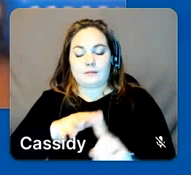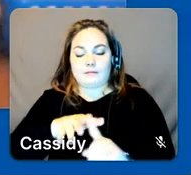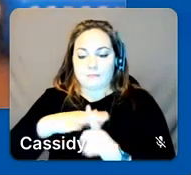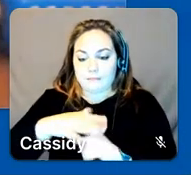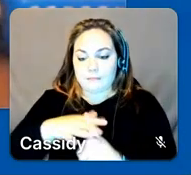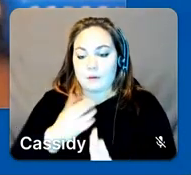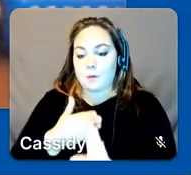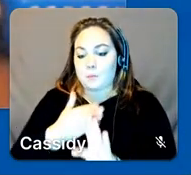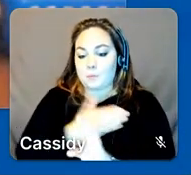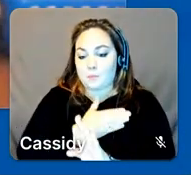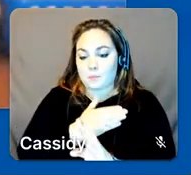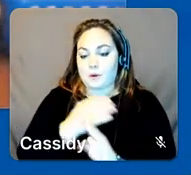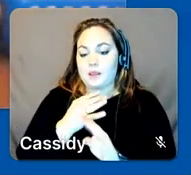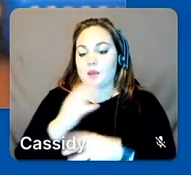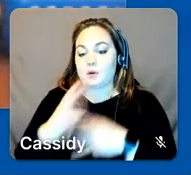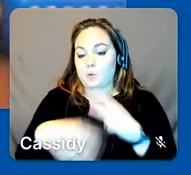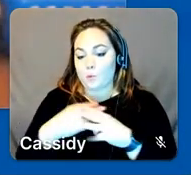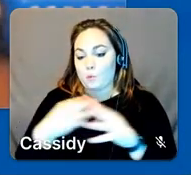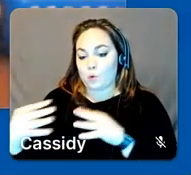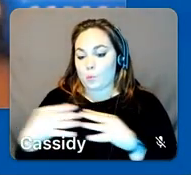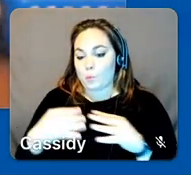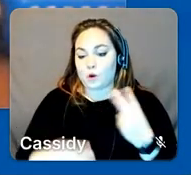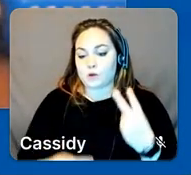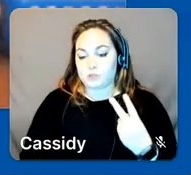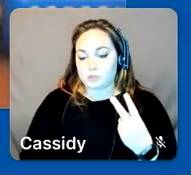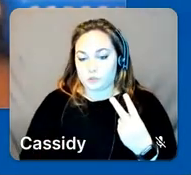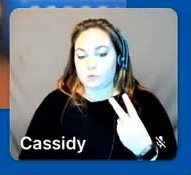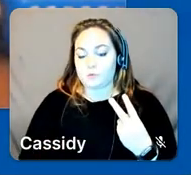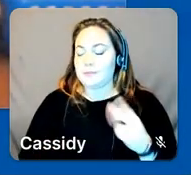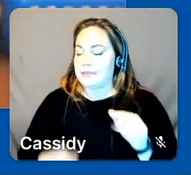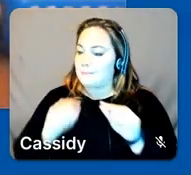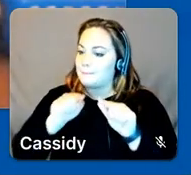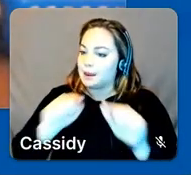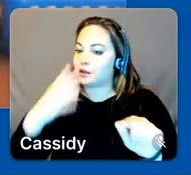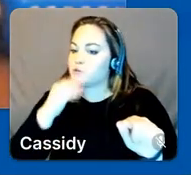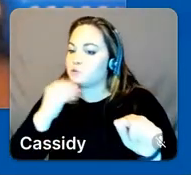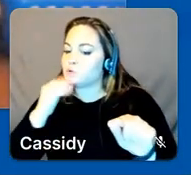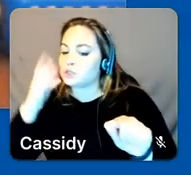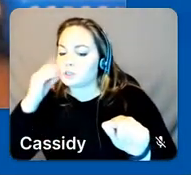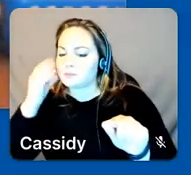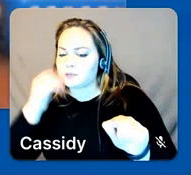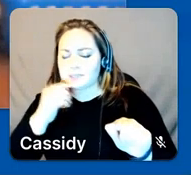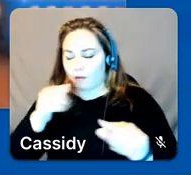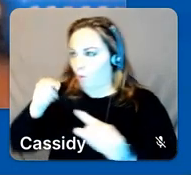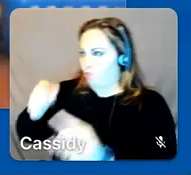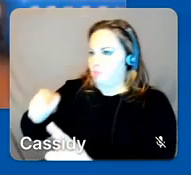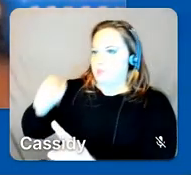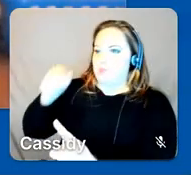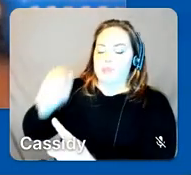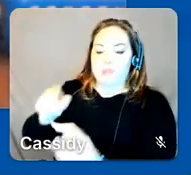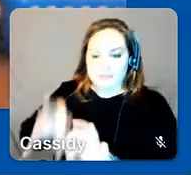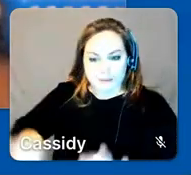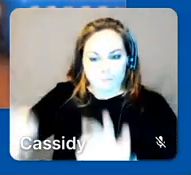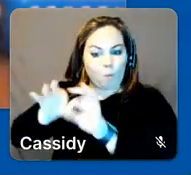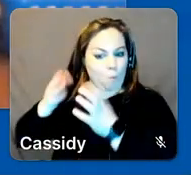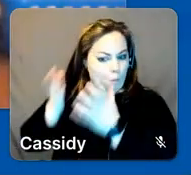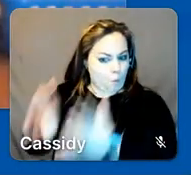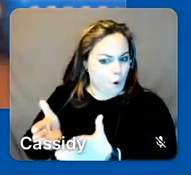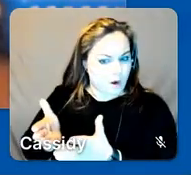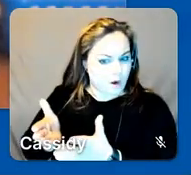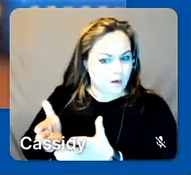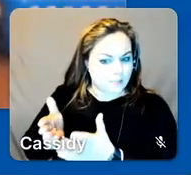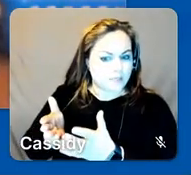II setting and the peril that the Jews were facing. And they said, what about that? And they felt that was, this was prior